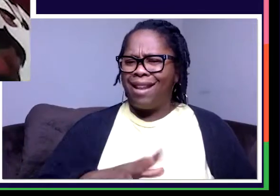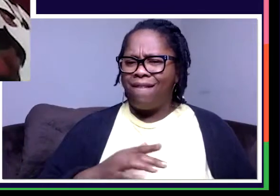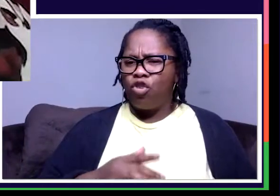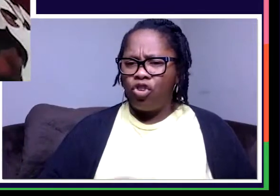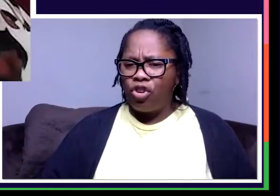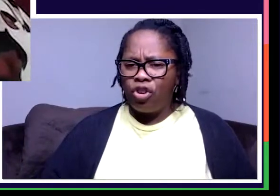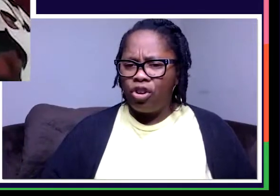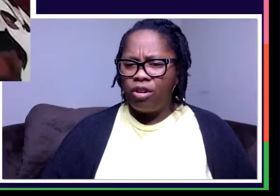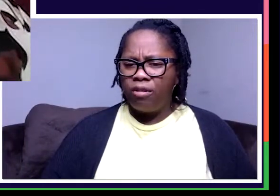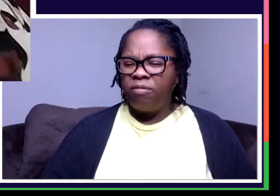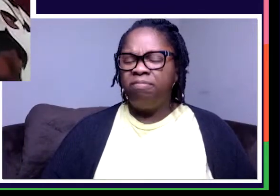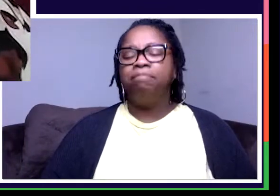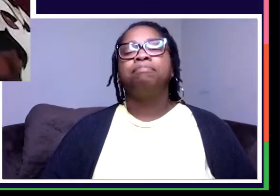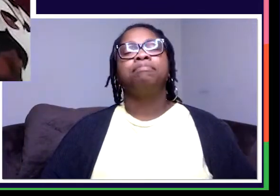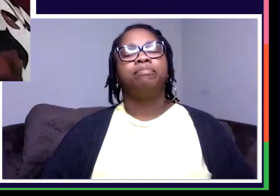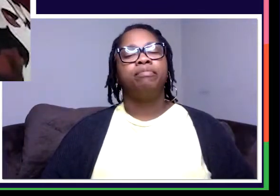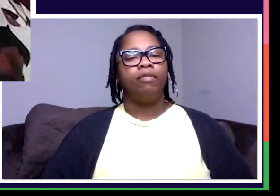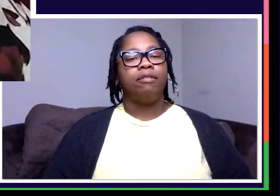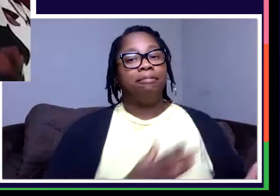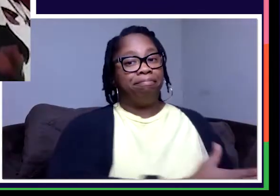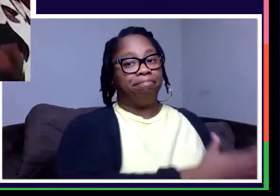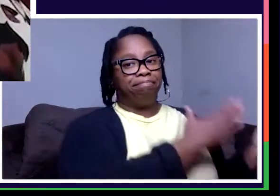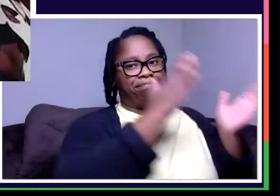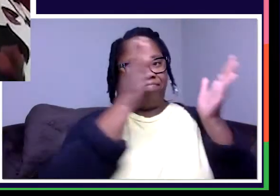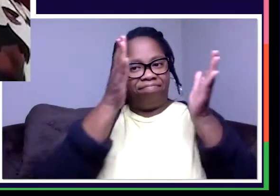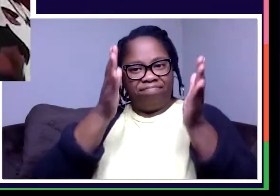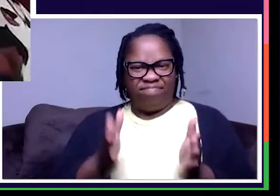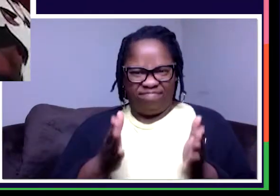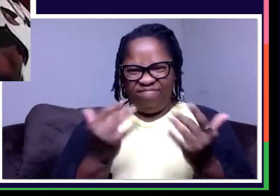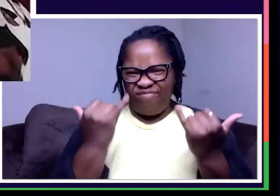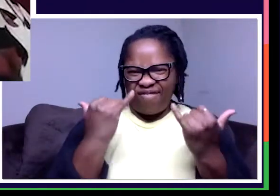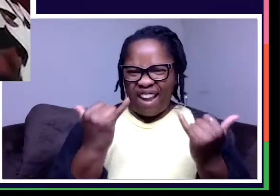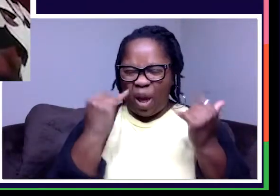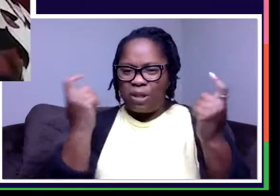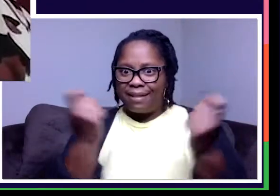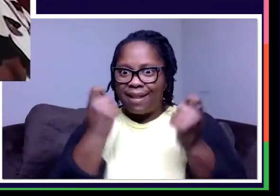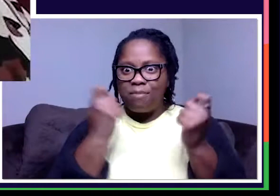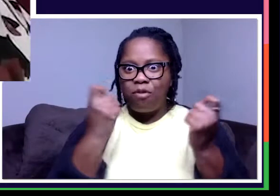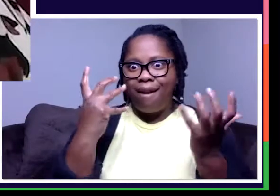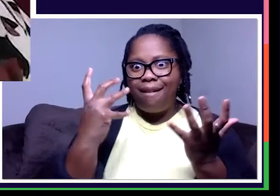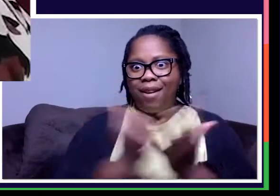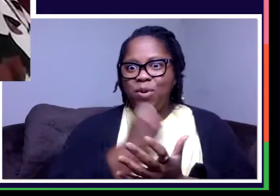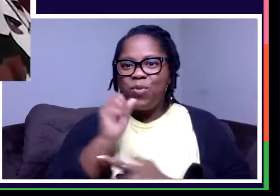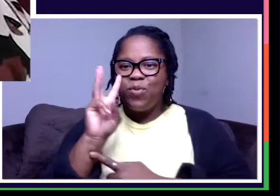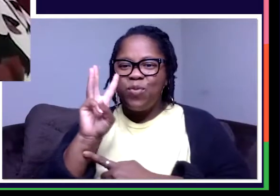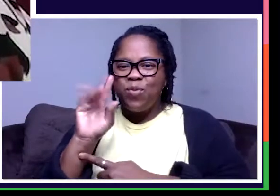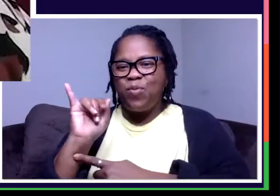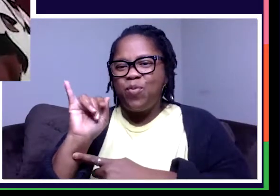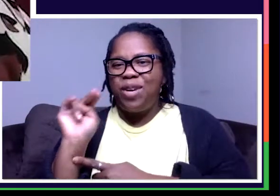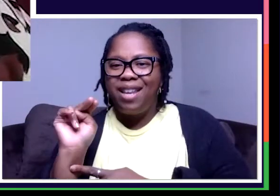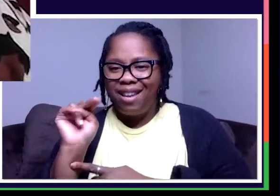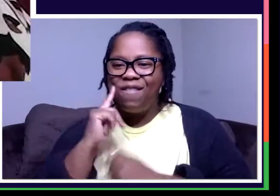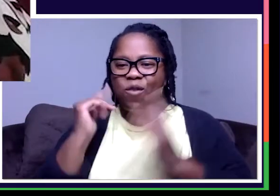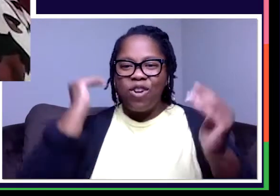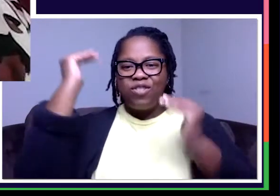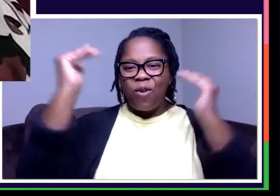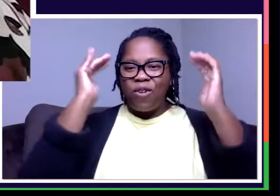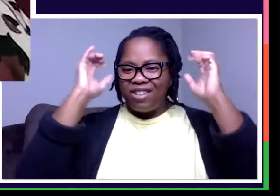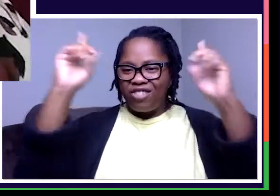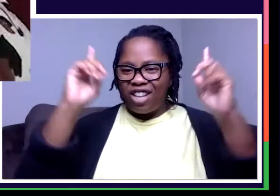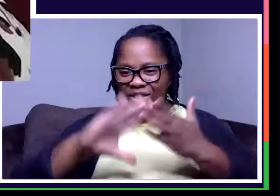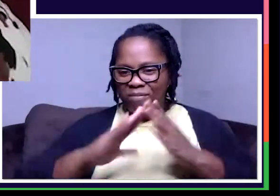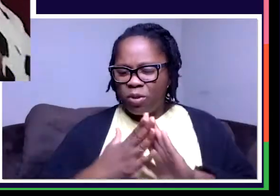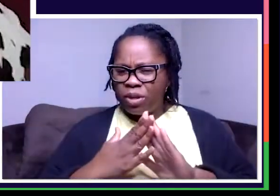never waver from that. So now we have to celebrate a huge win for our adult